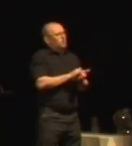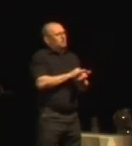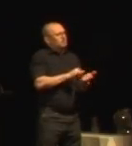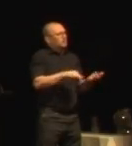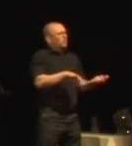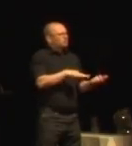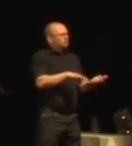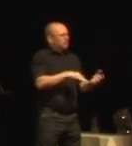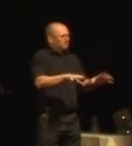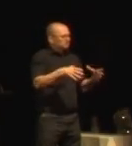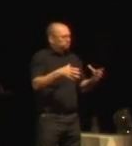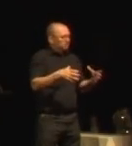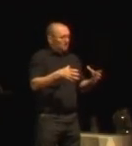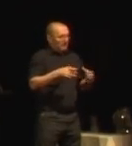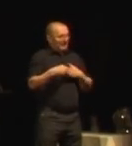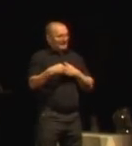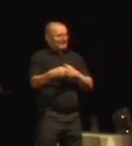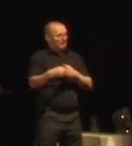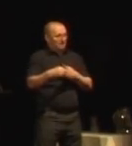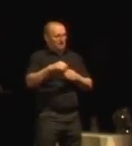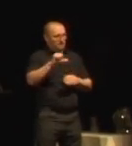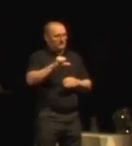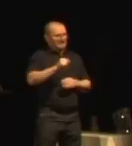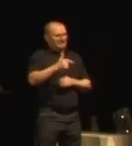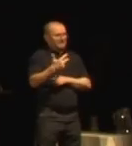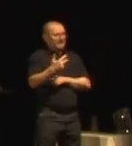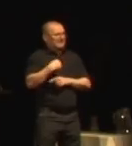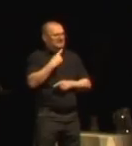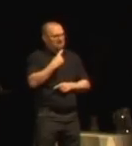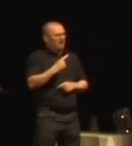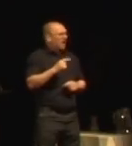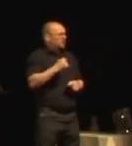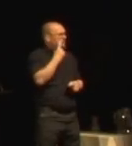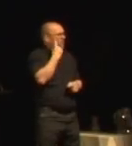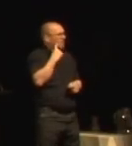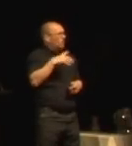to 1990 is credited with saying, "I just don't think women should be in an orchestra."